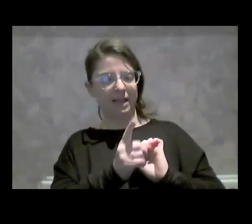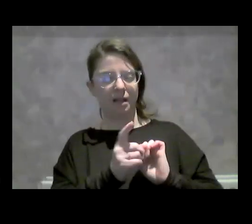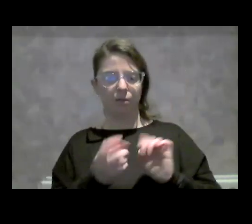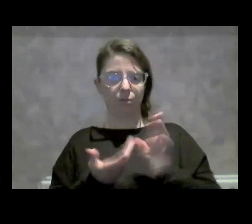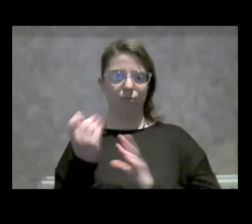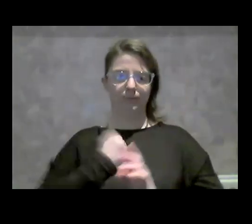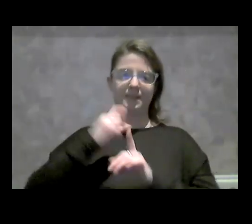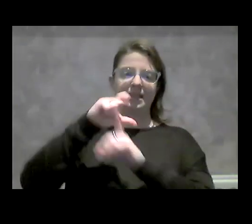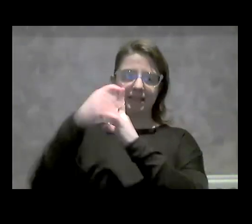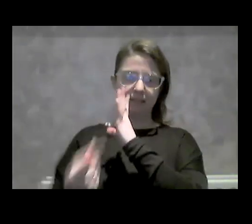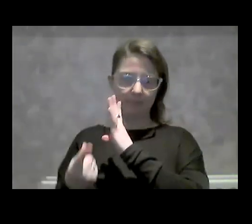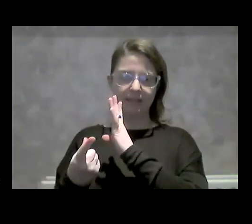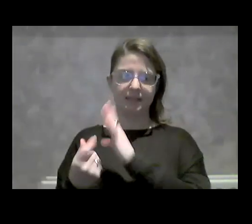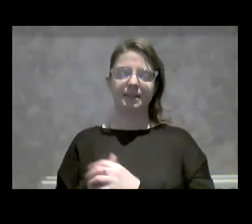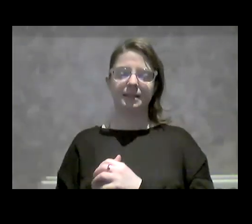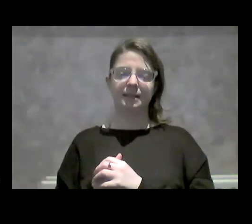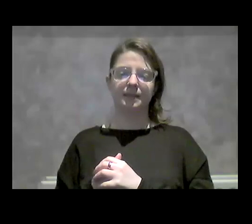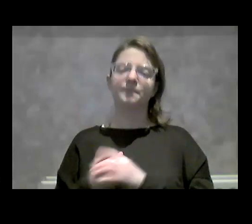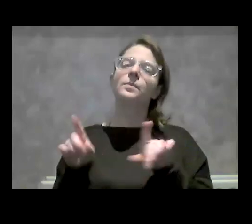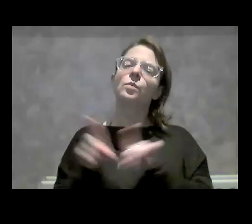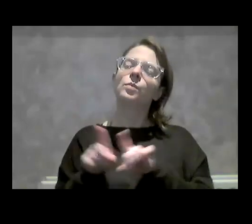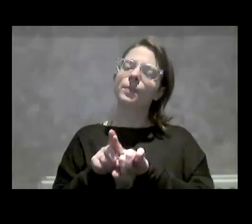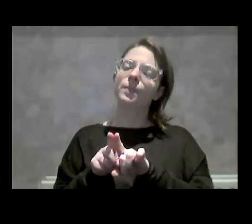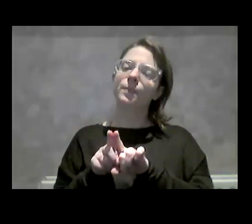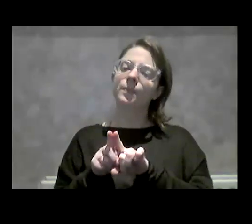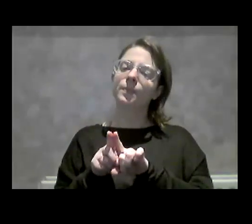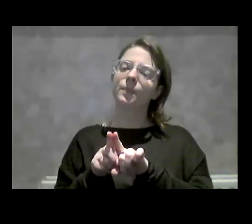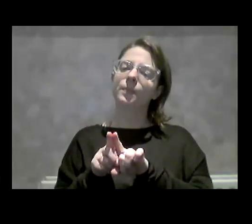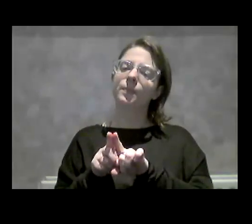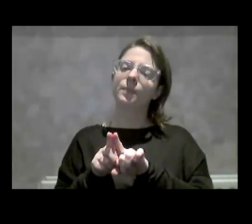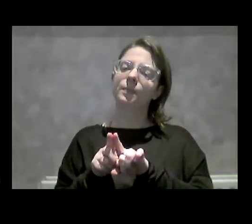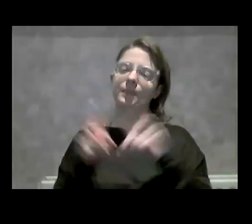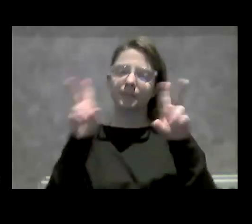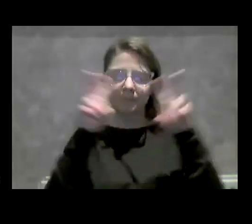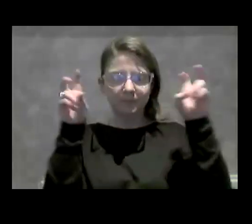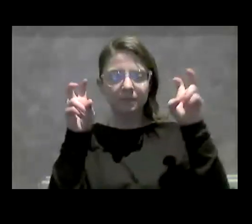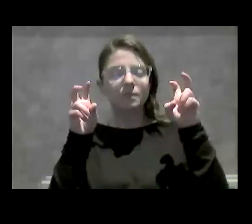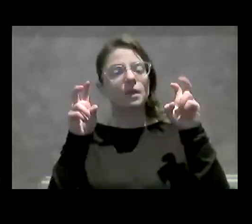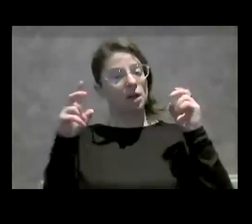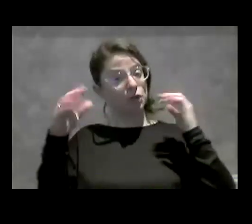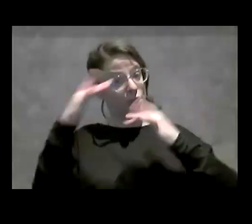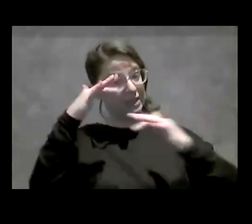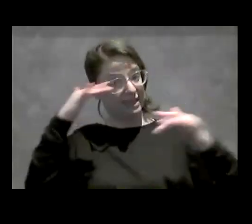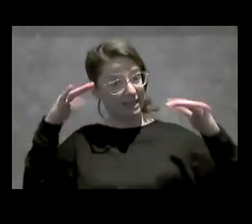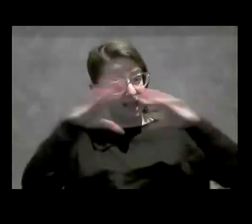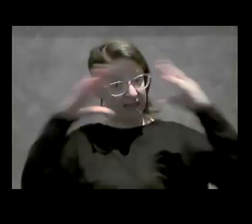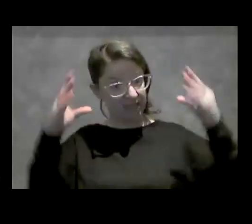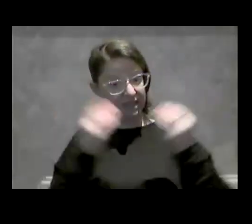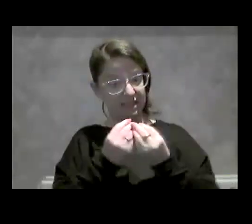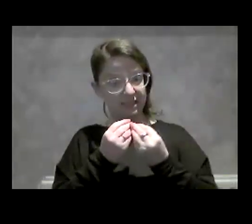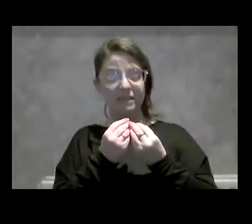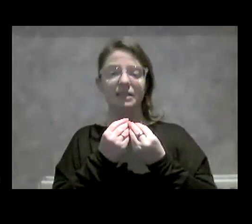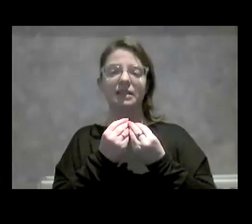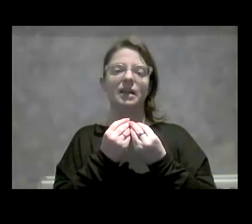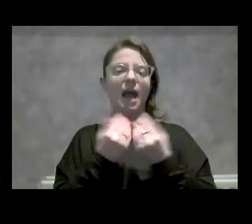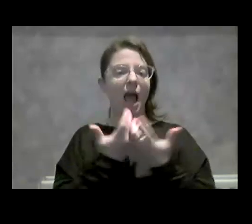person. And also about the concept of society as a whole and things we can do to make